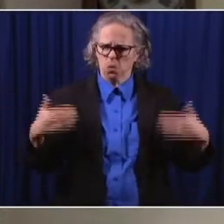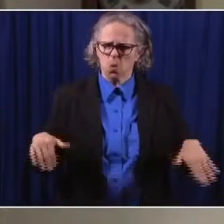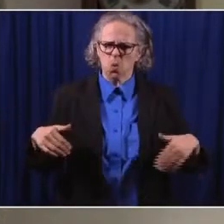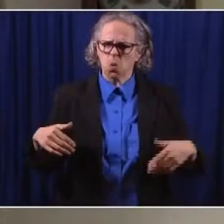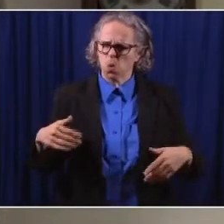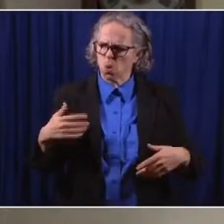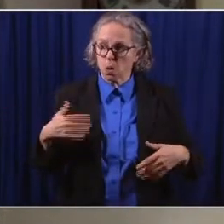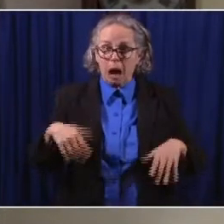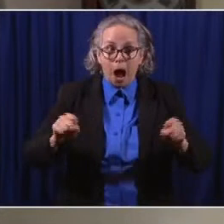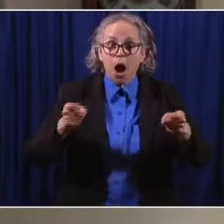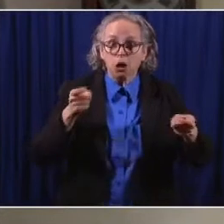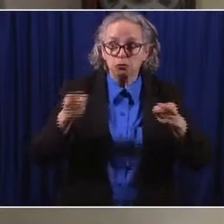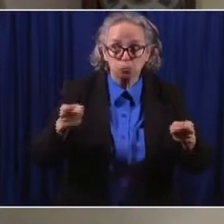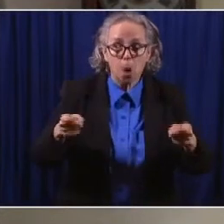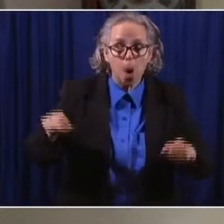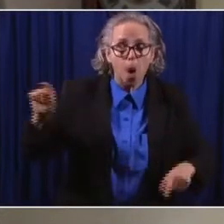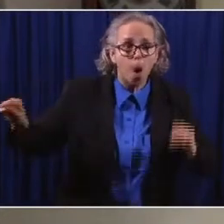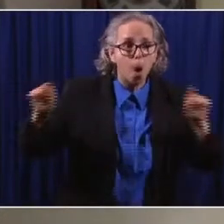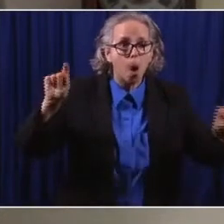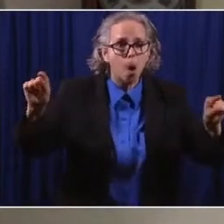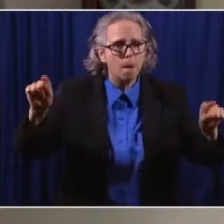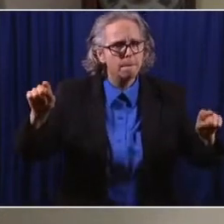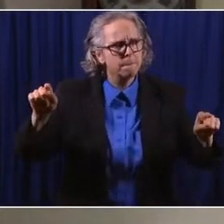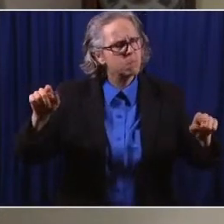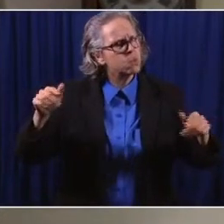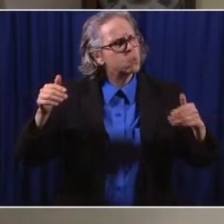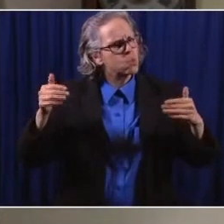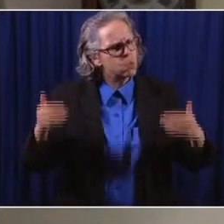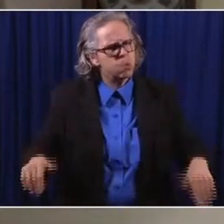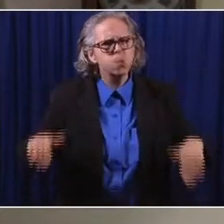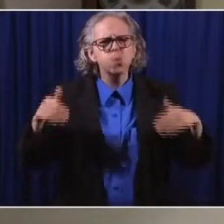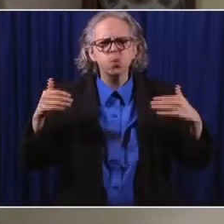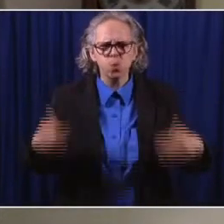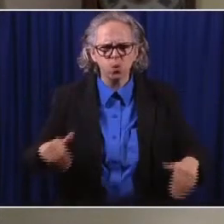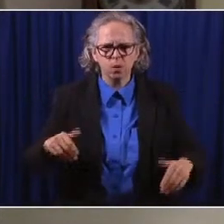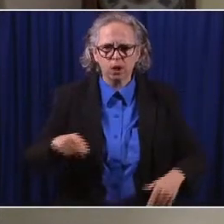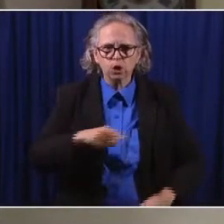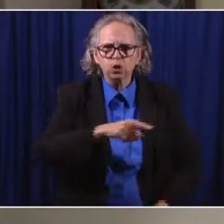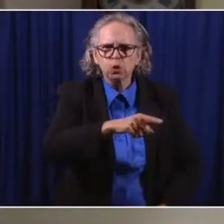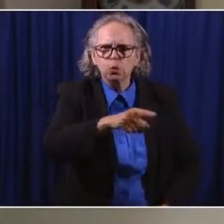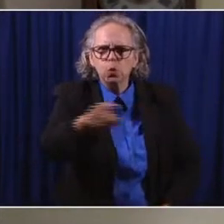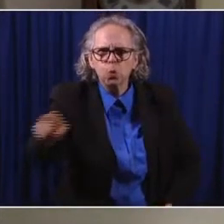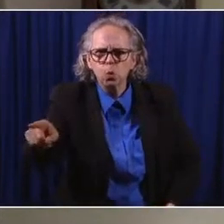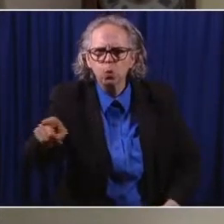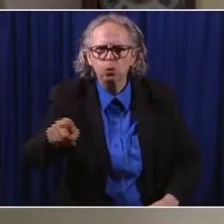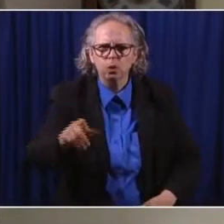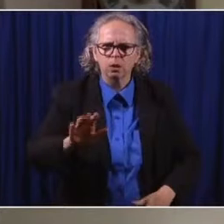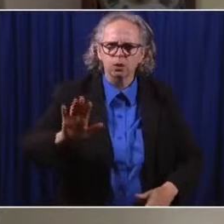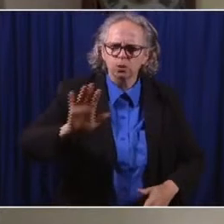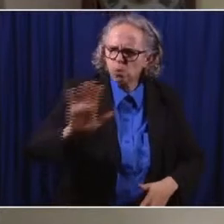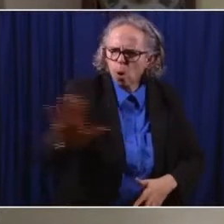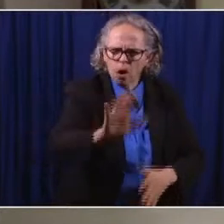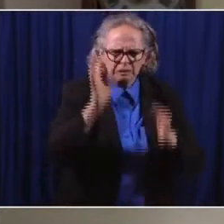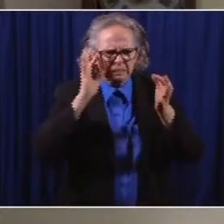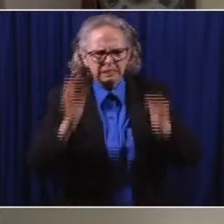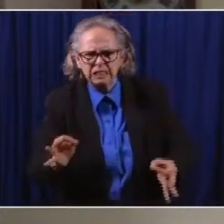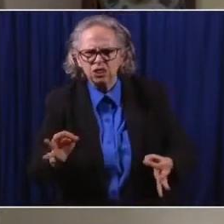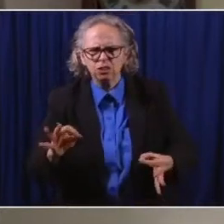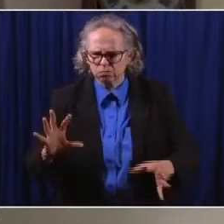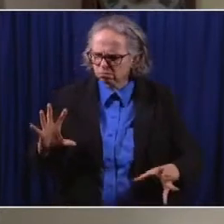to avoid that, and frankly, that's a tribute to what each and every one of you has done during that period of time.